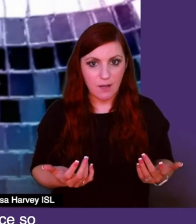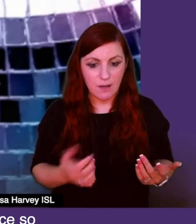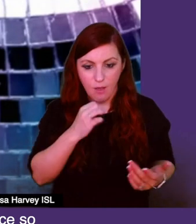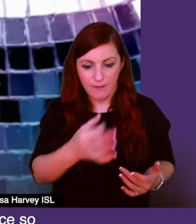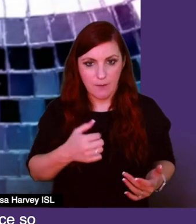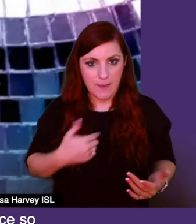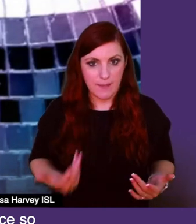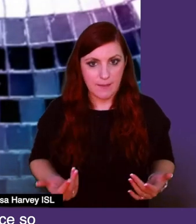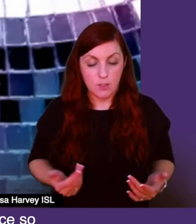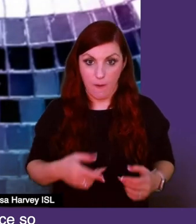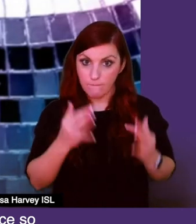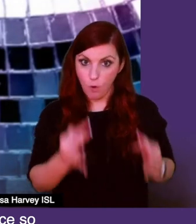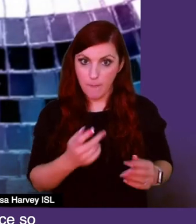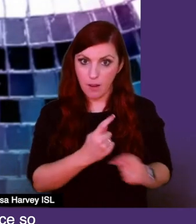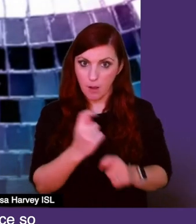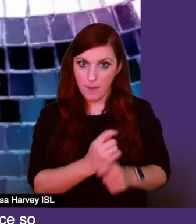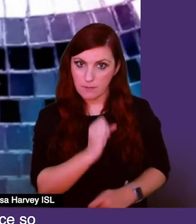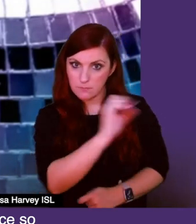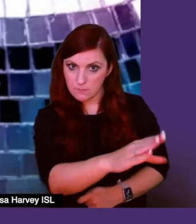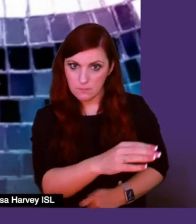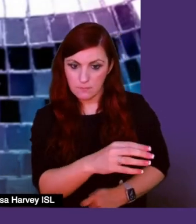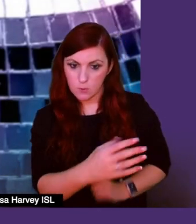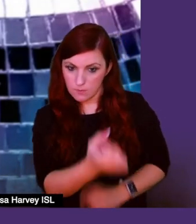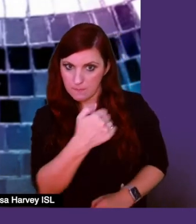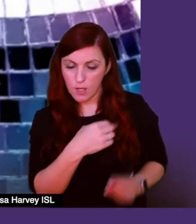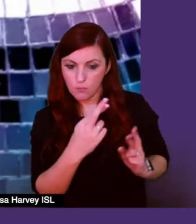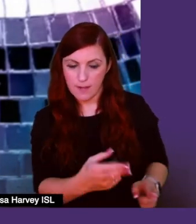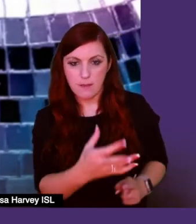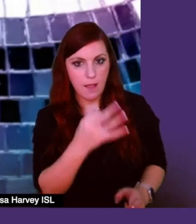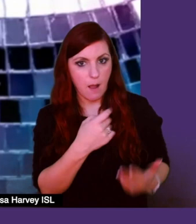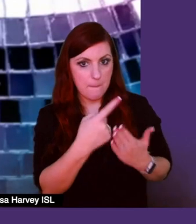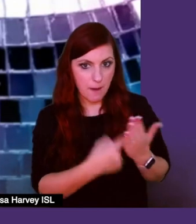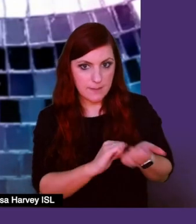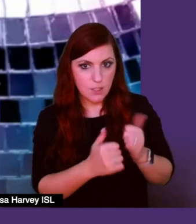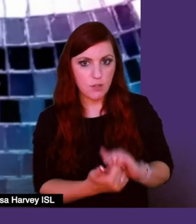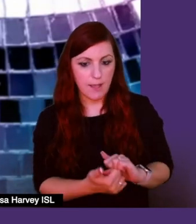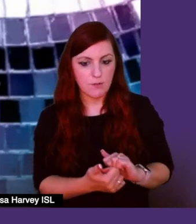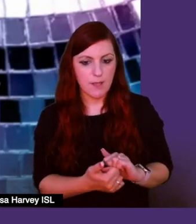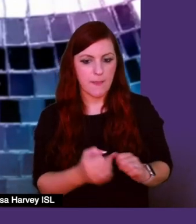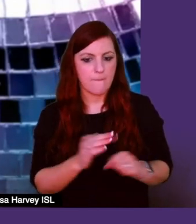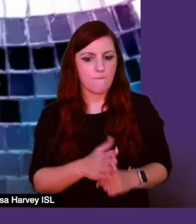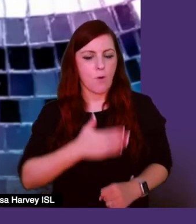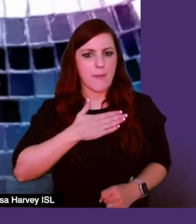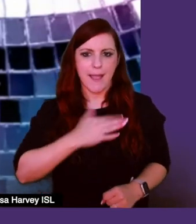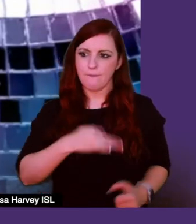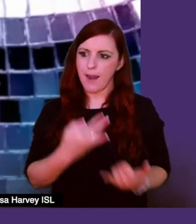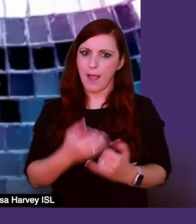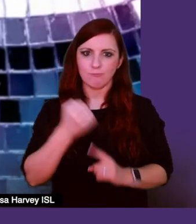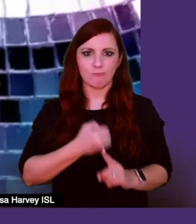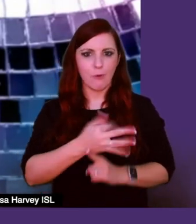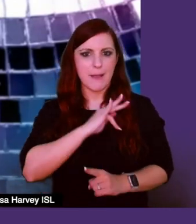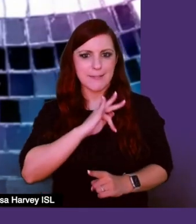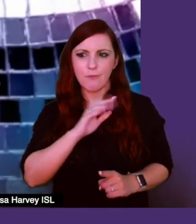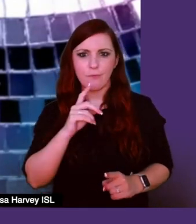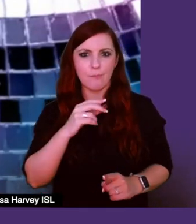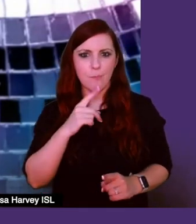So I actually put in a formal complaint, fought for my rights, and I got some policies changed. And for me, it was like I was doing it for myself, but I was